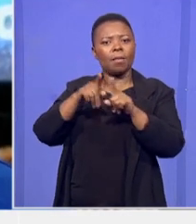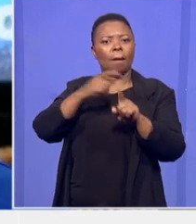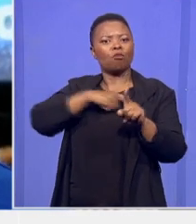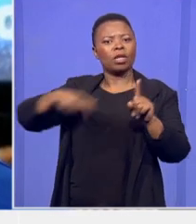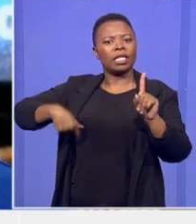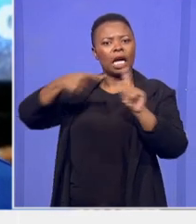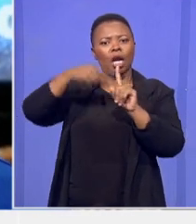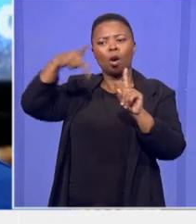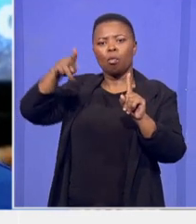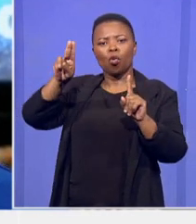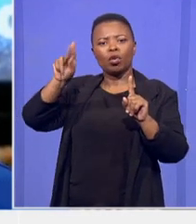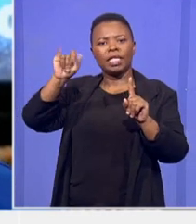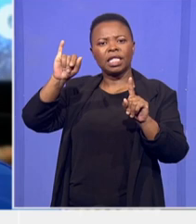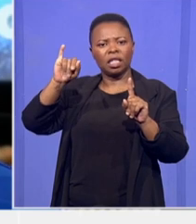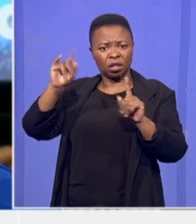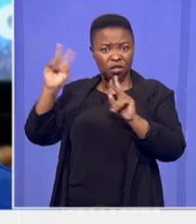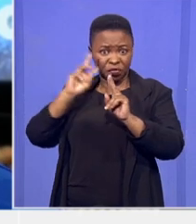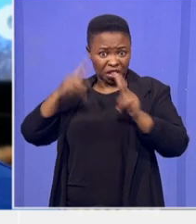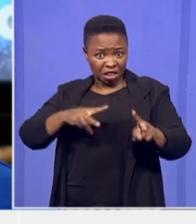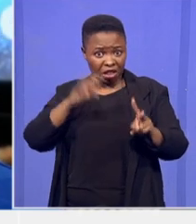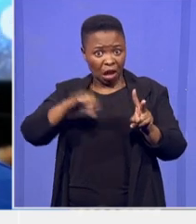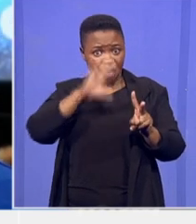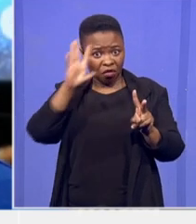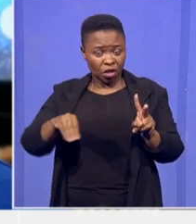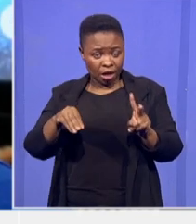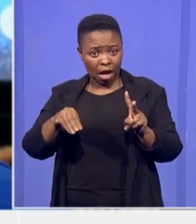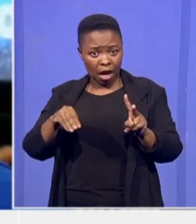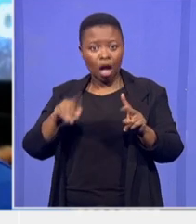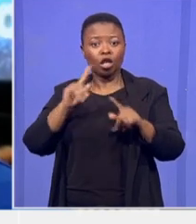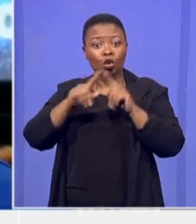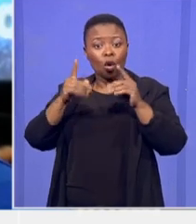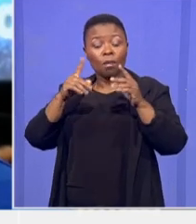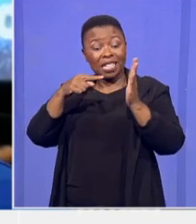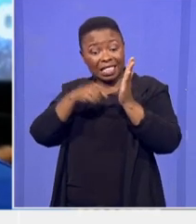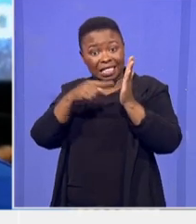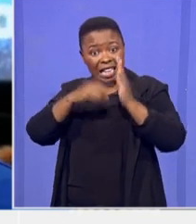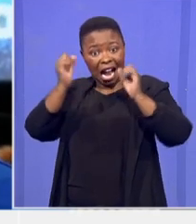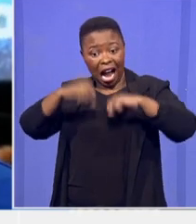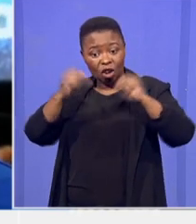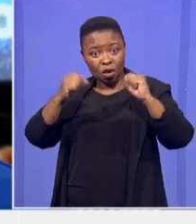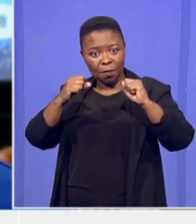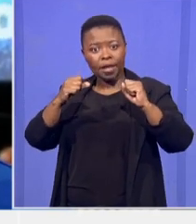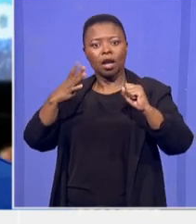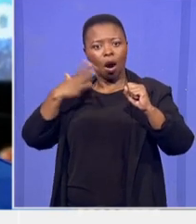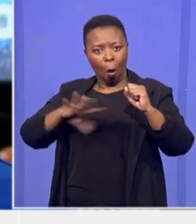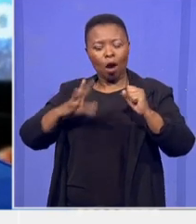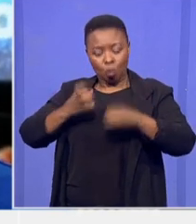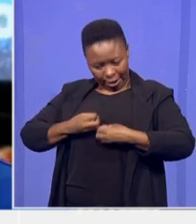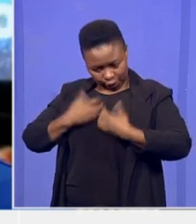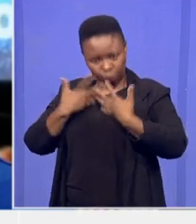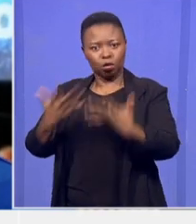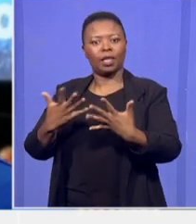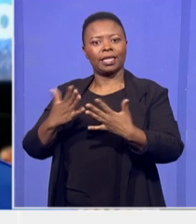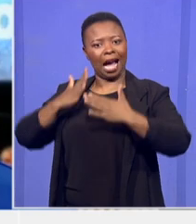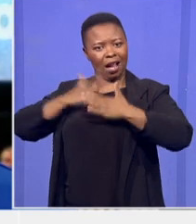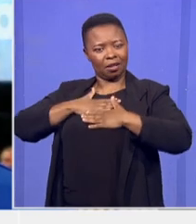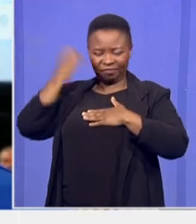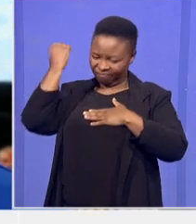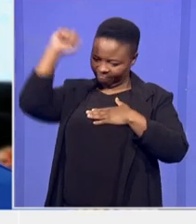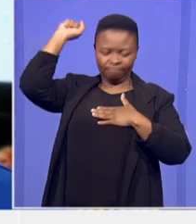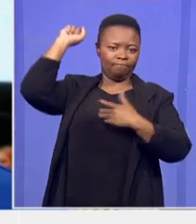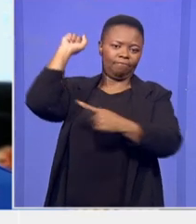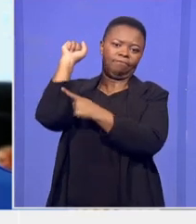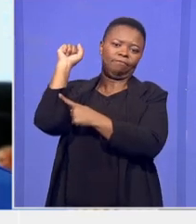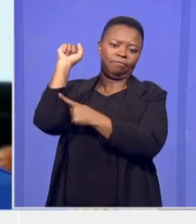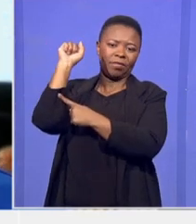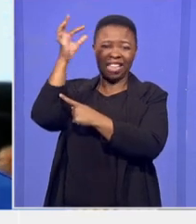visit South Africa. So the resolution was aimed to express our disagreement with